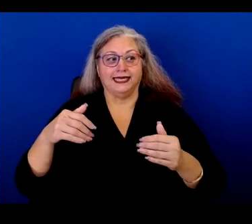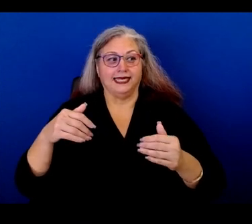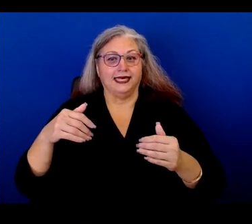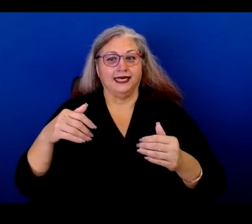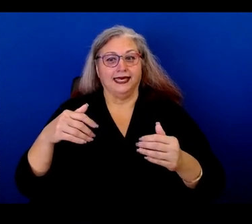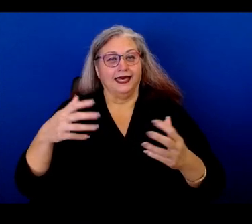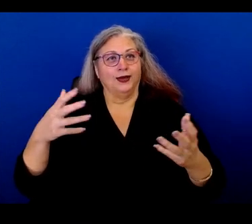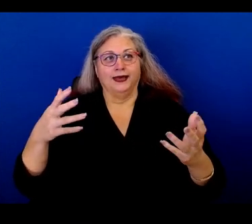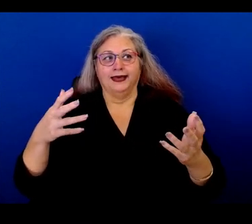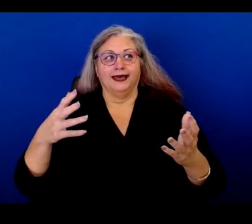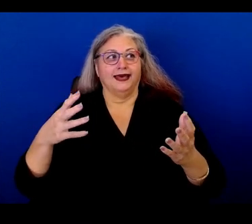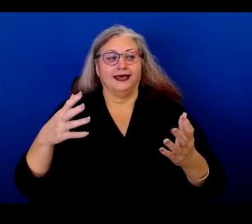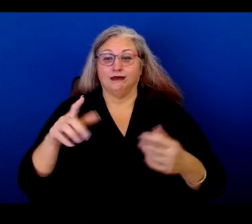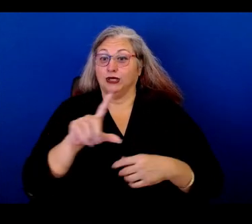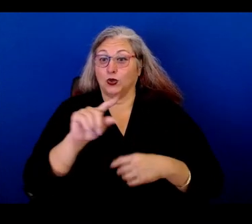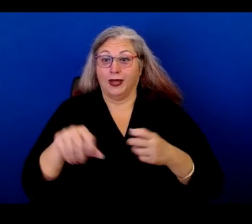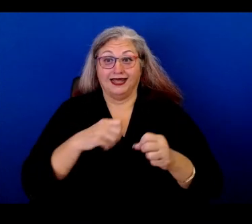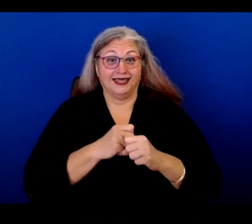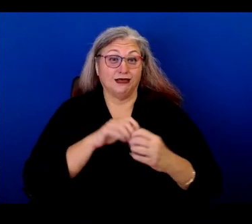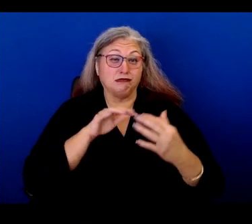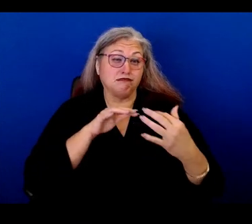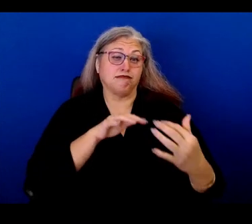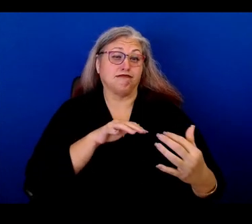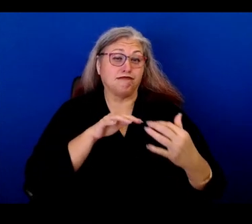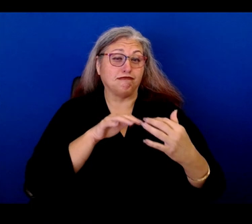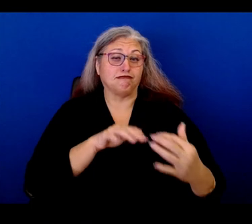well, 20-year battle